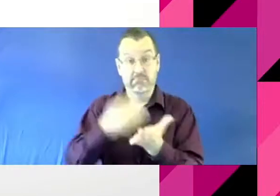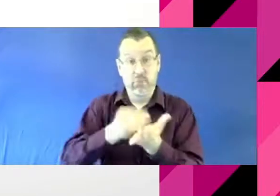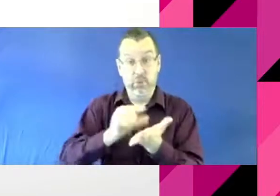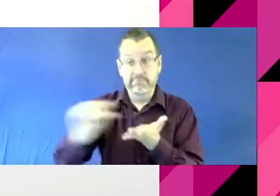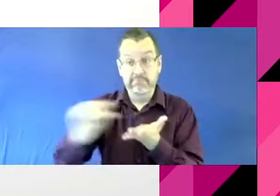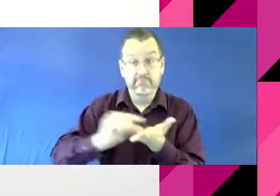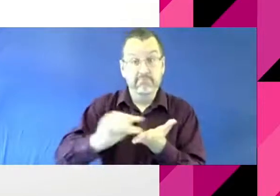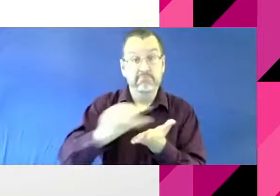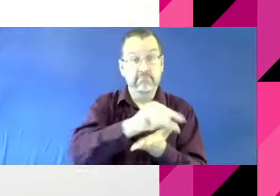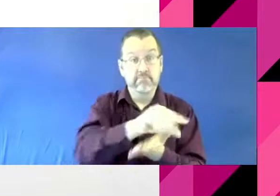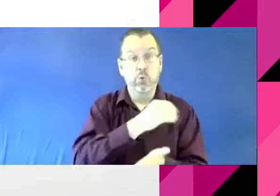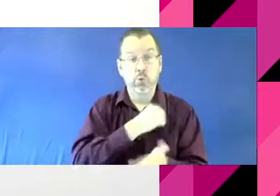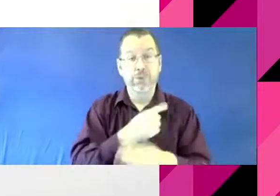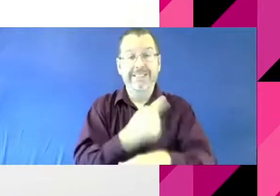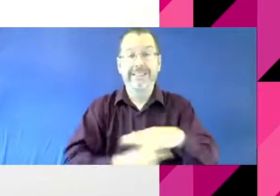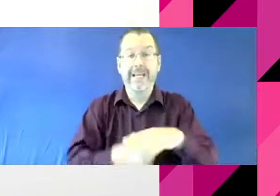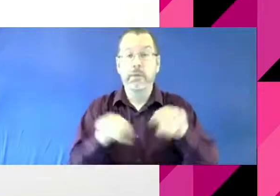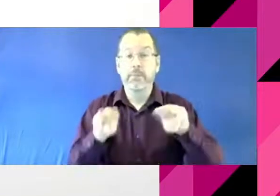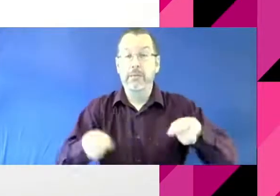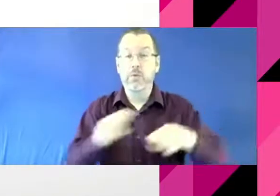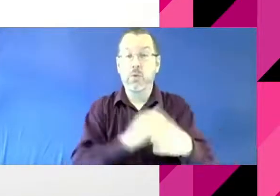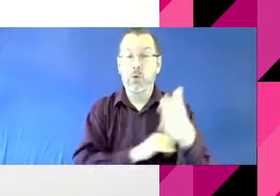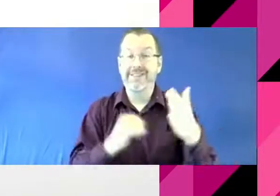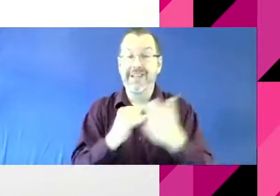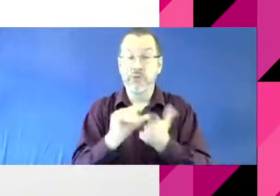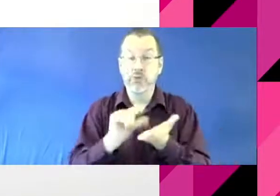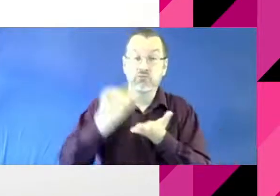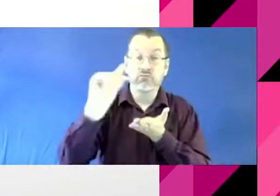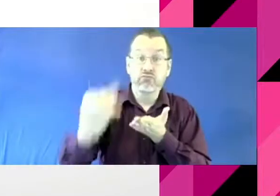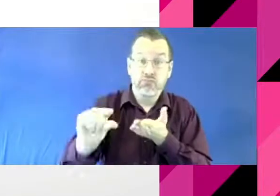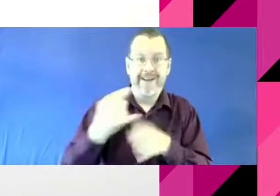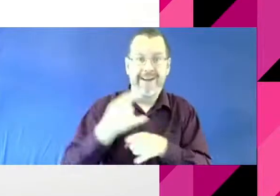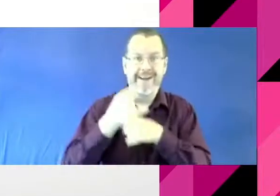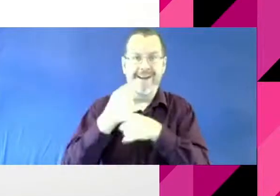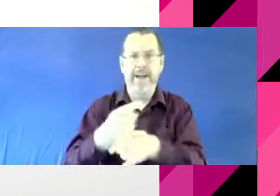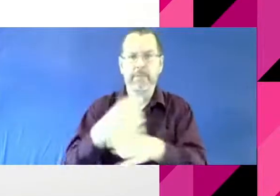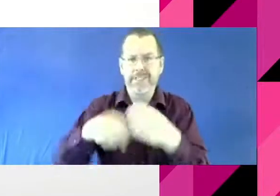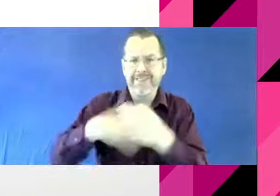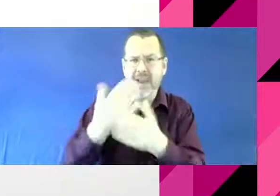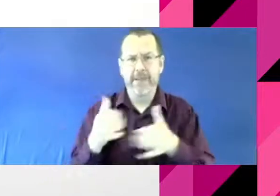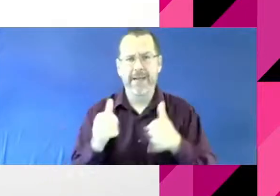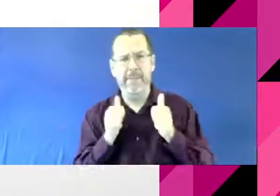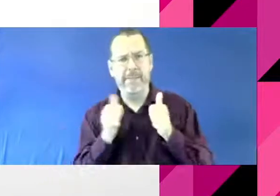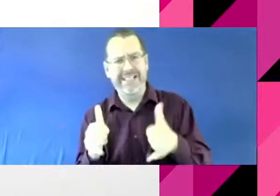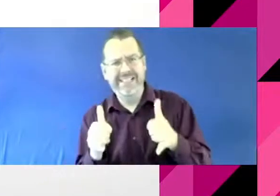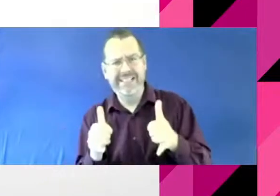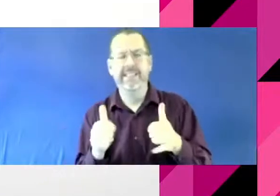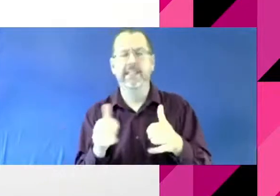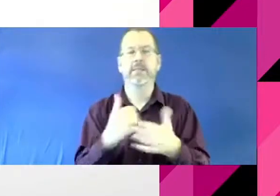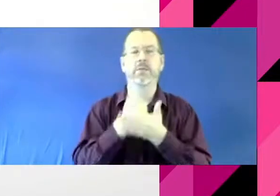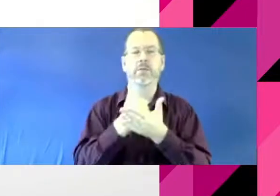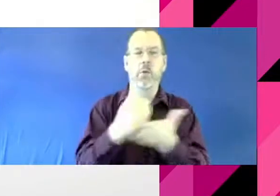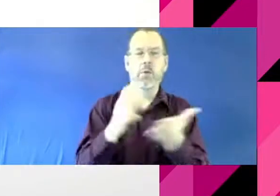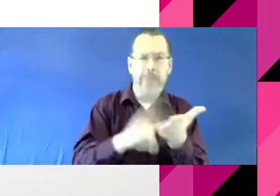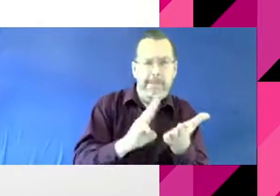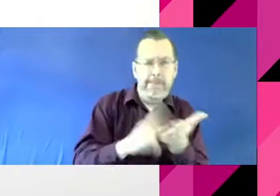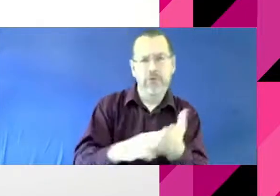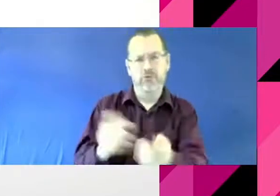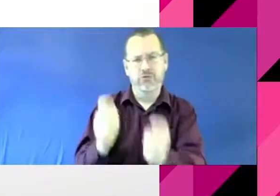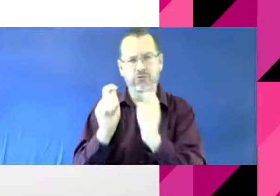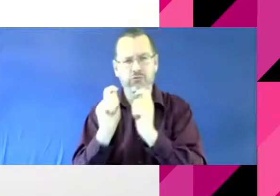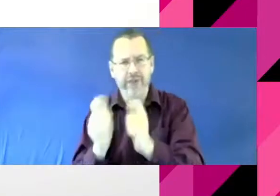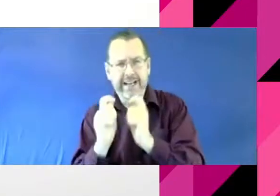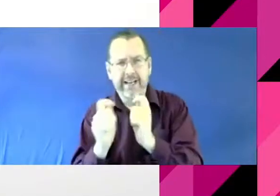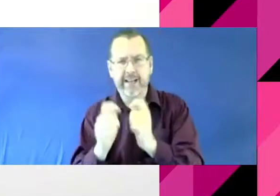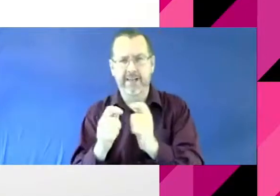will assist those organisations in developing their capacity, support their members, provide training, and run consultation